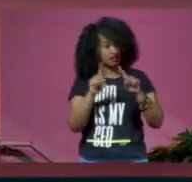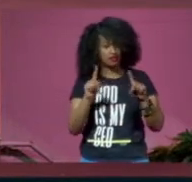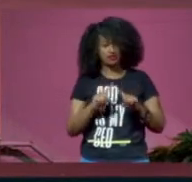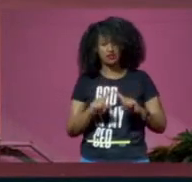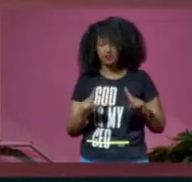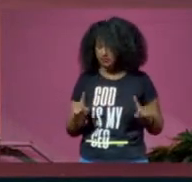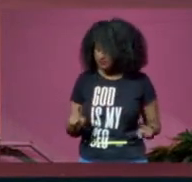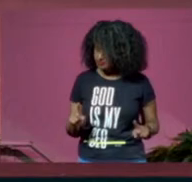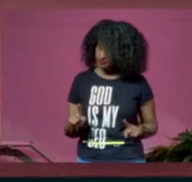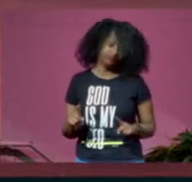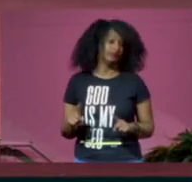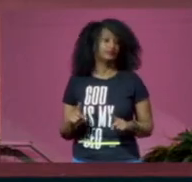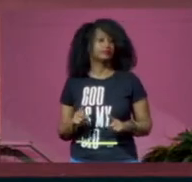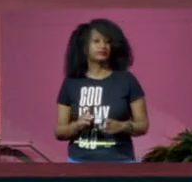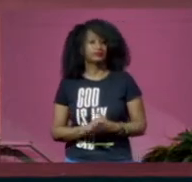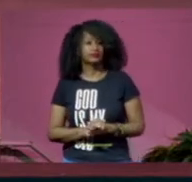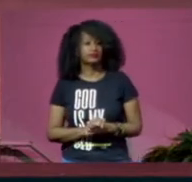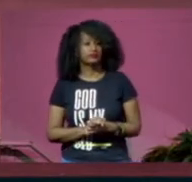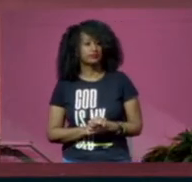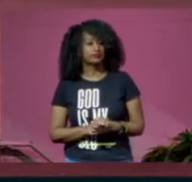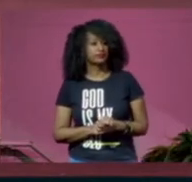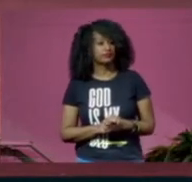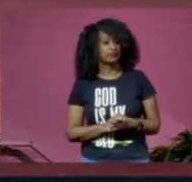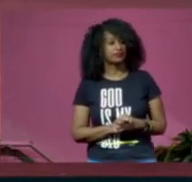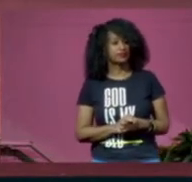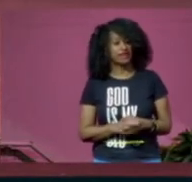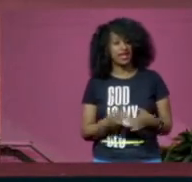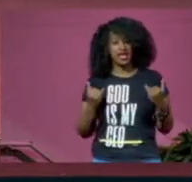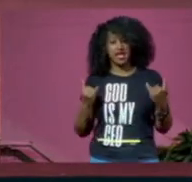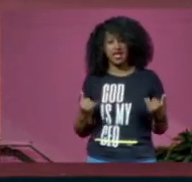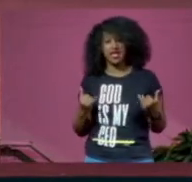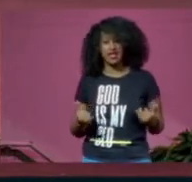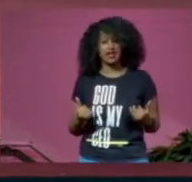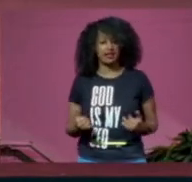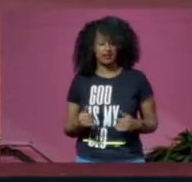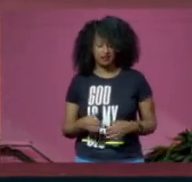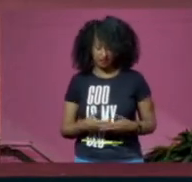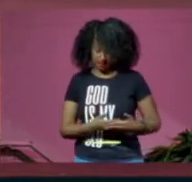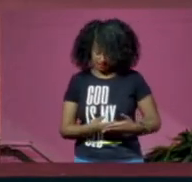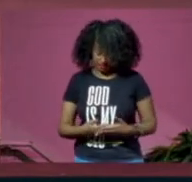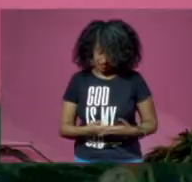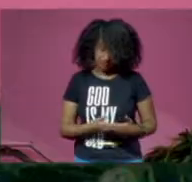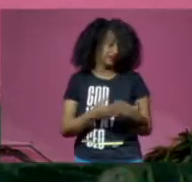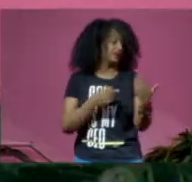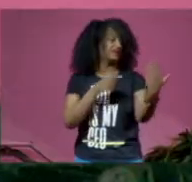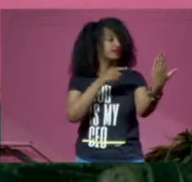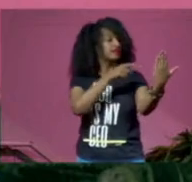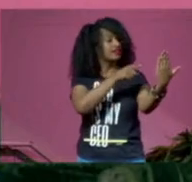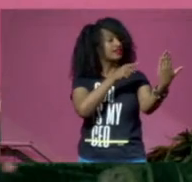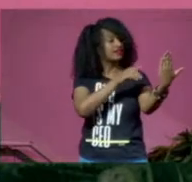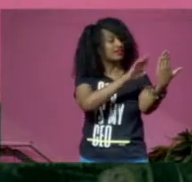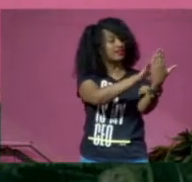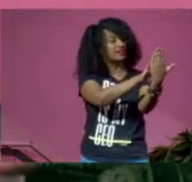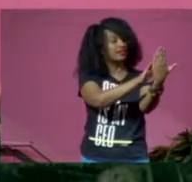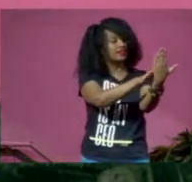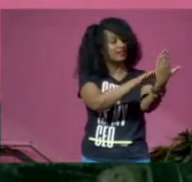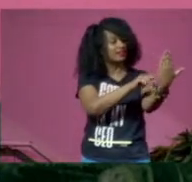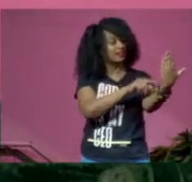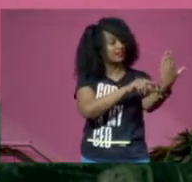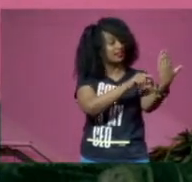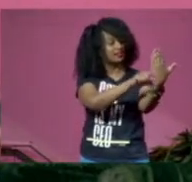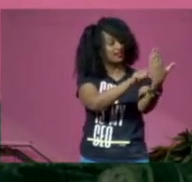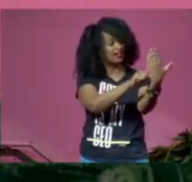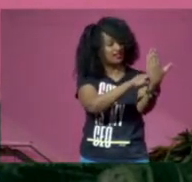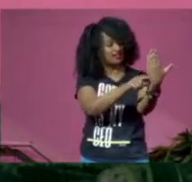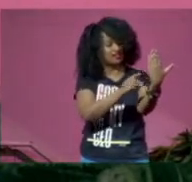lends itself to an eventual self-mastery. So the baby is touching the mirror and putting their finger and hands in the